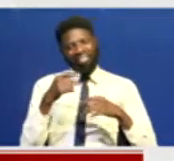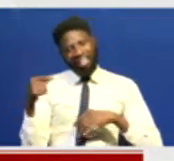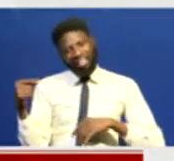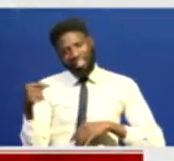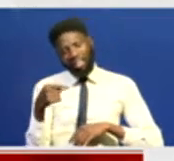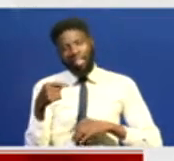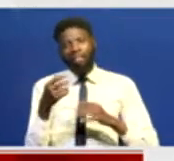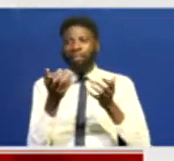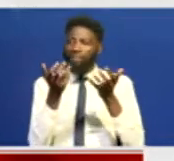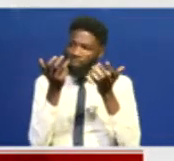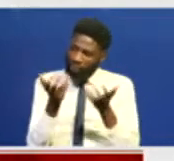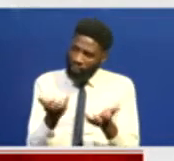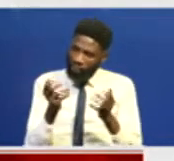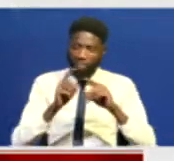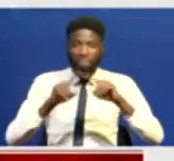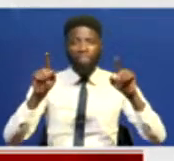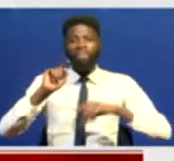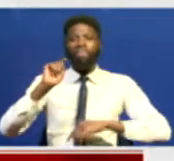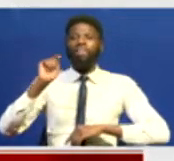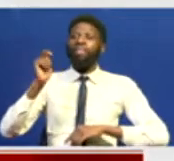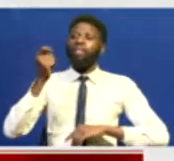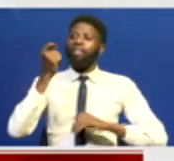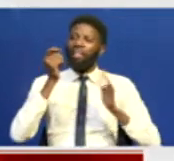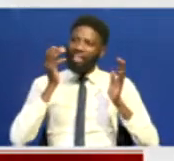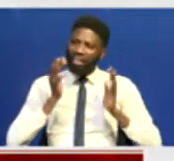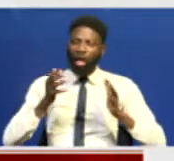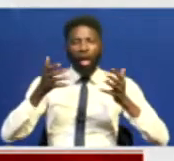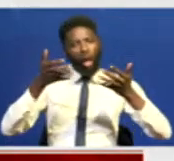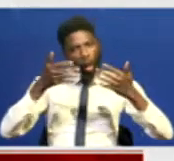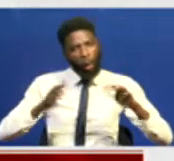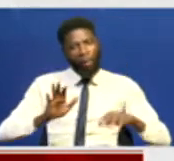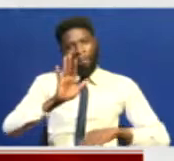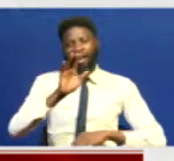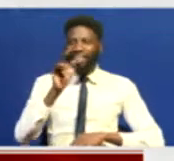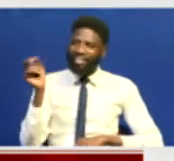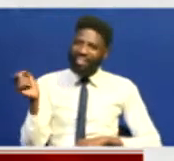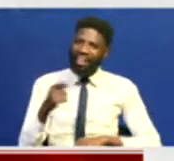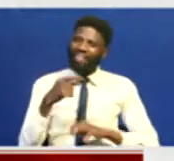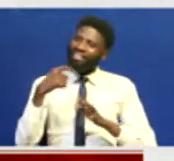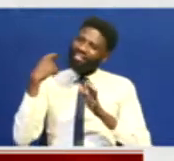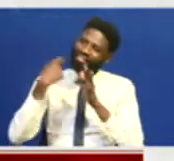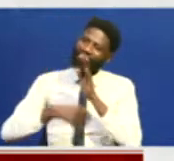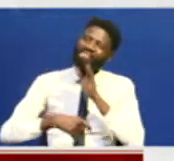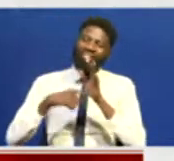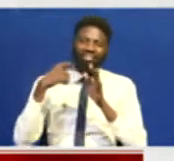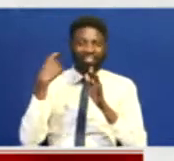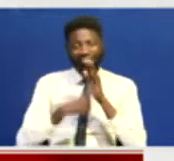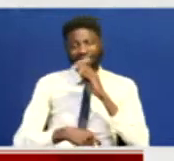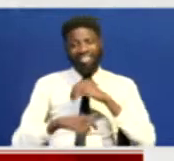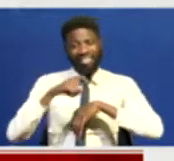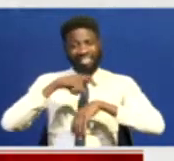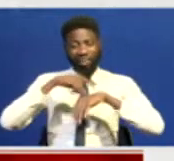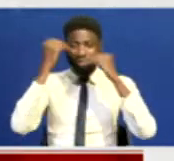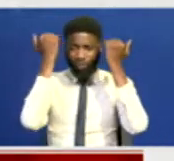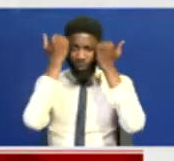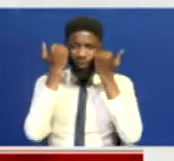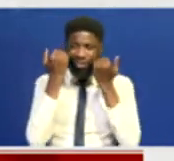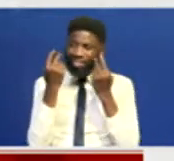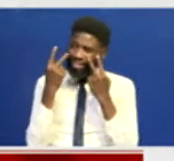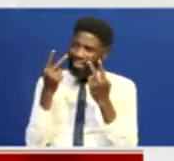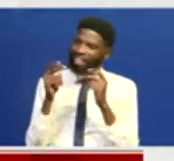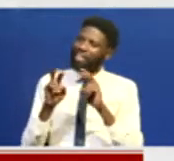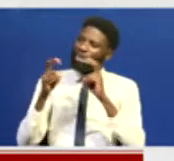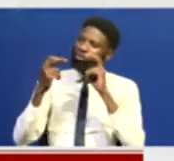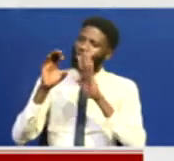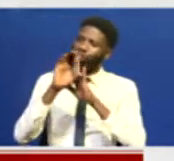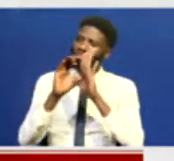end of the day, Kenyans are losing a segment of their salary, despite the High Court having found the issue to be unconstitutional. Mm-hmm. But